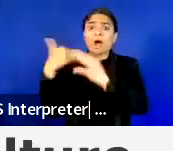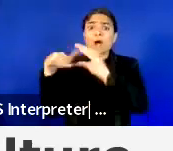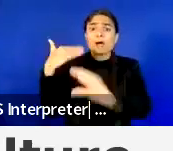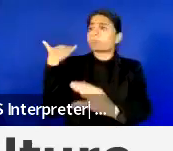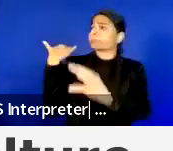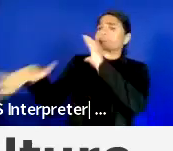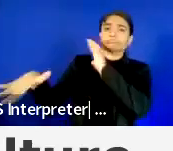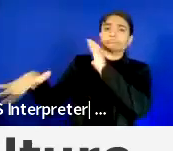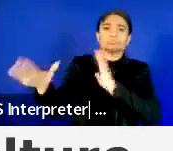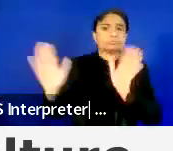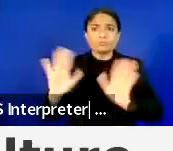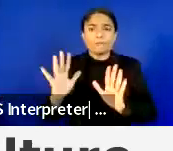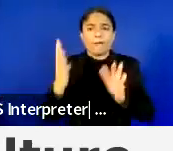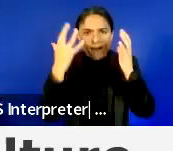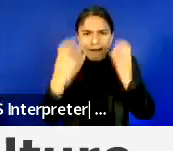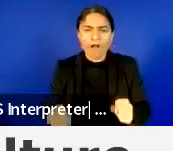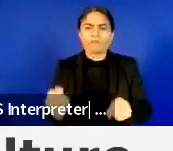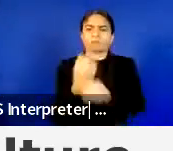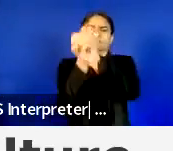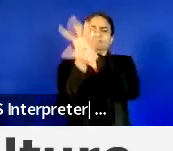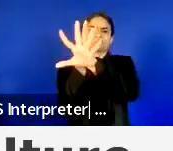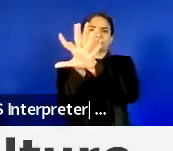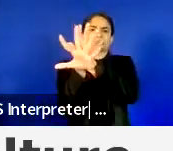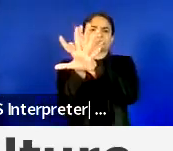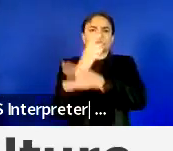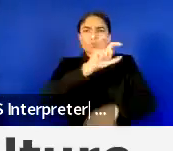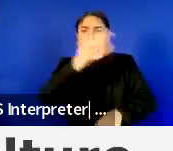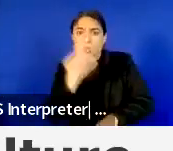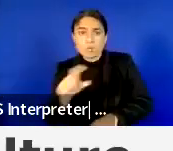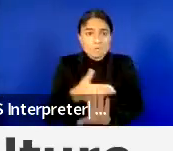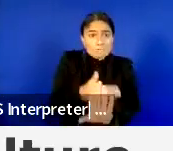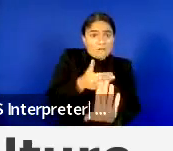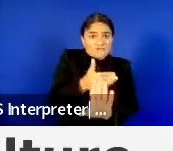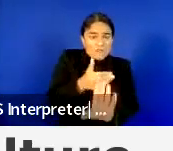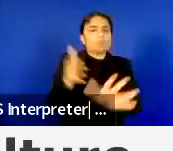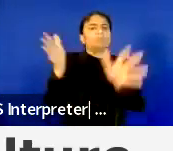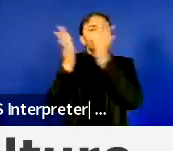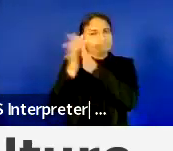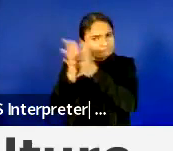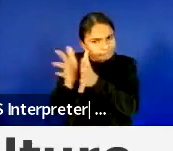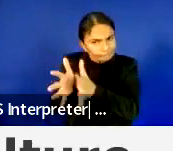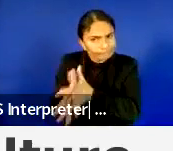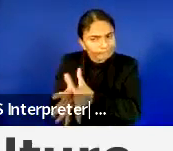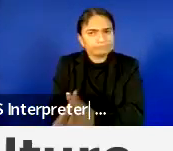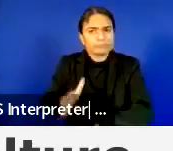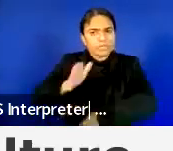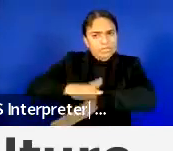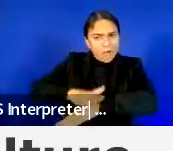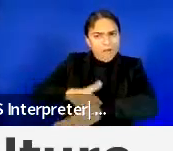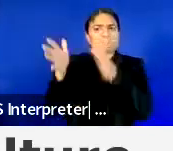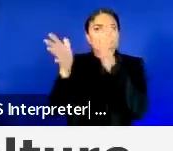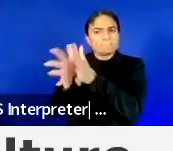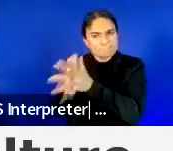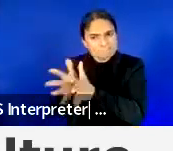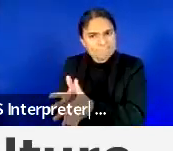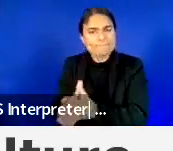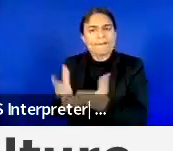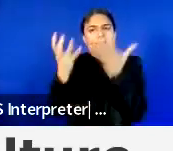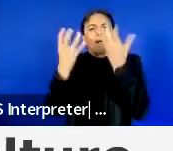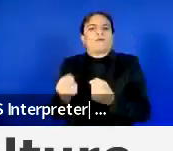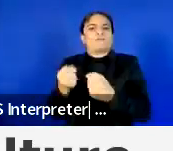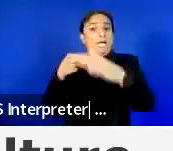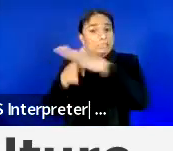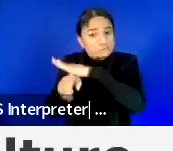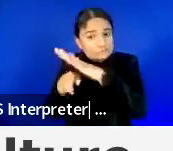the conference had started. And there's also a dedicated accessibility email where we can send our concerns and